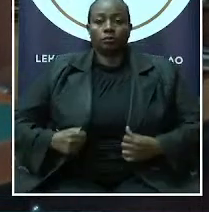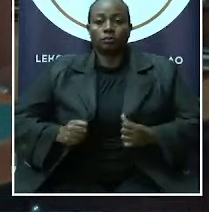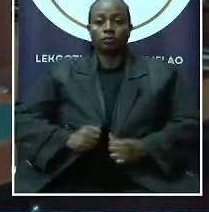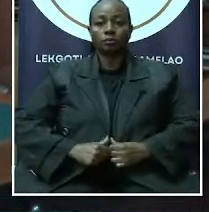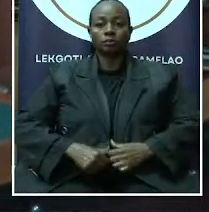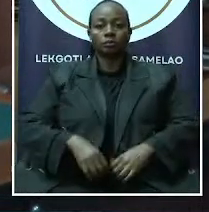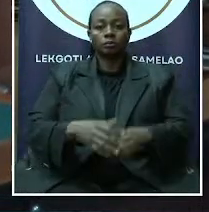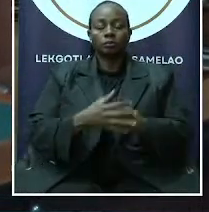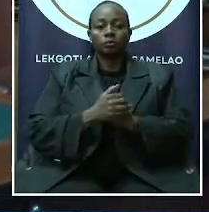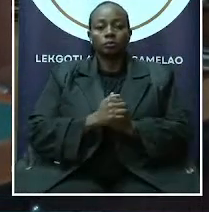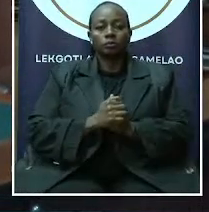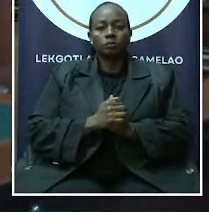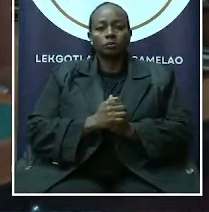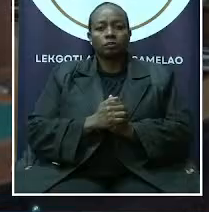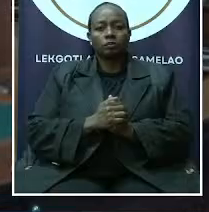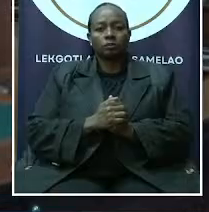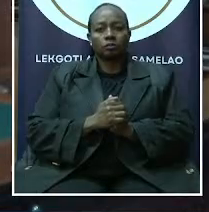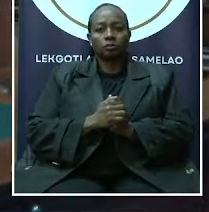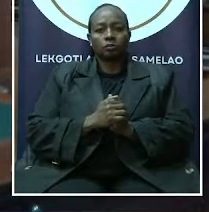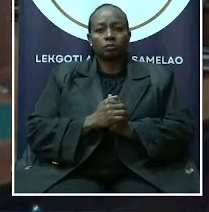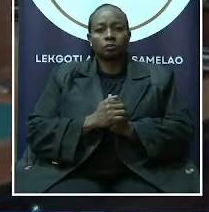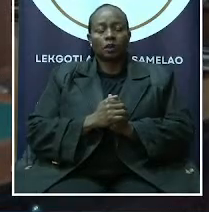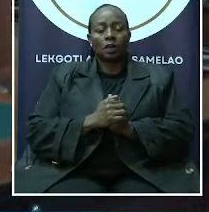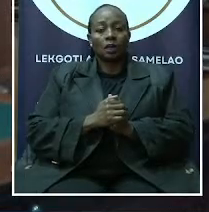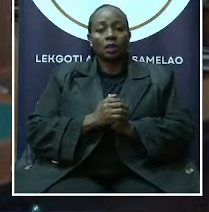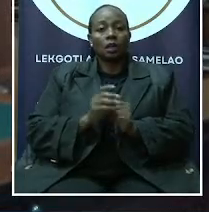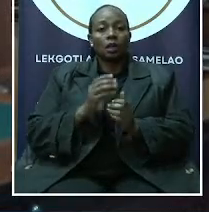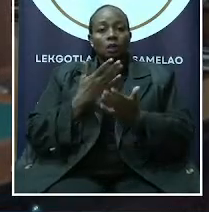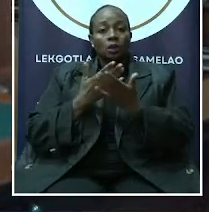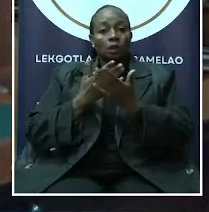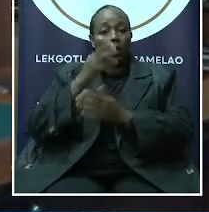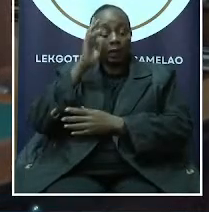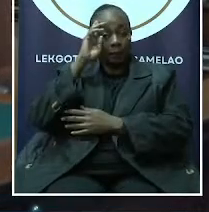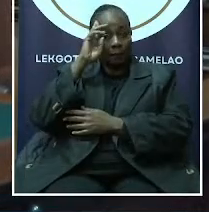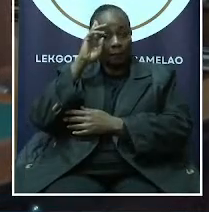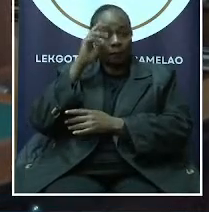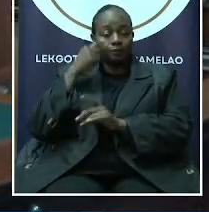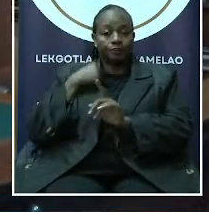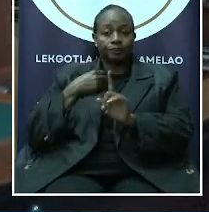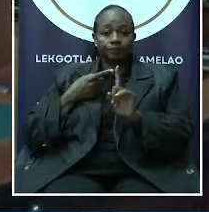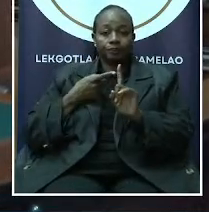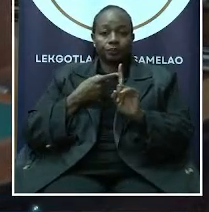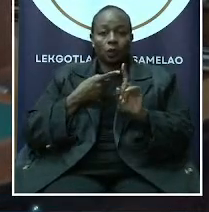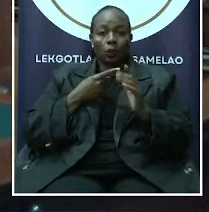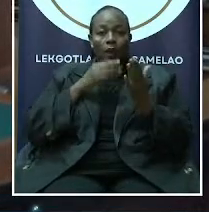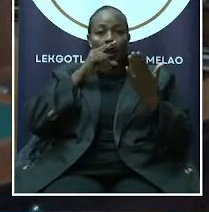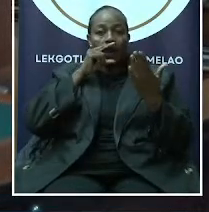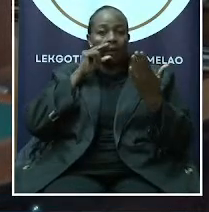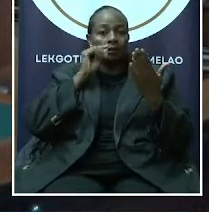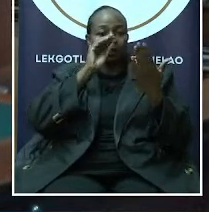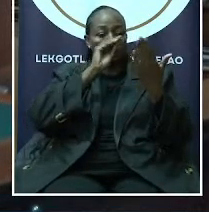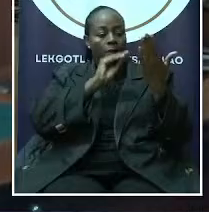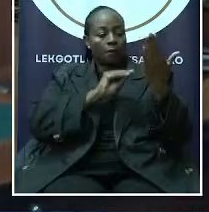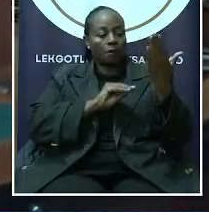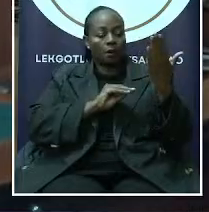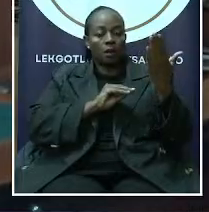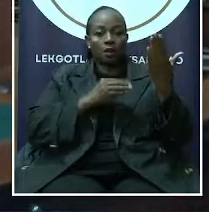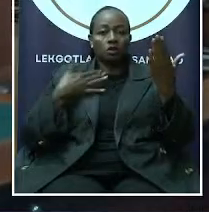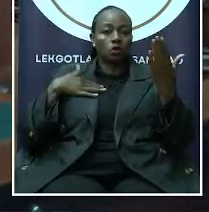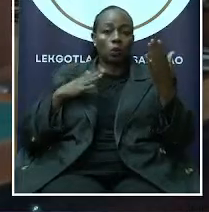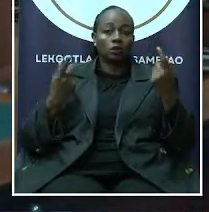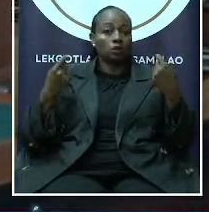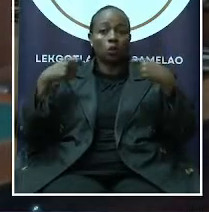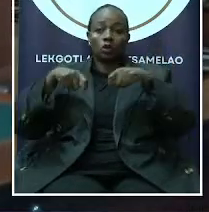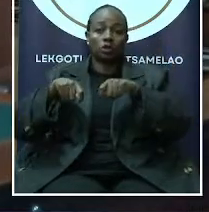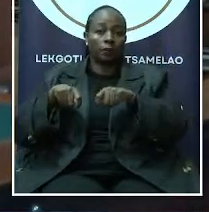You may say something, but you should remember that when names were being put in, you didn't want to contribute at first,